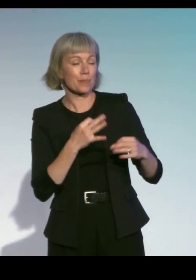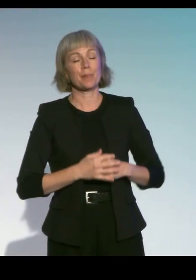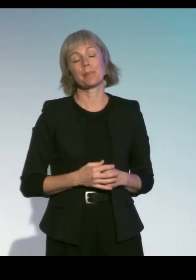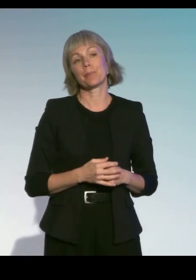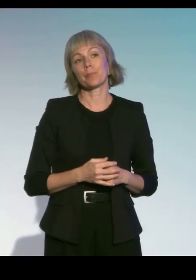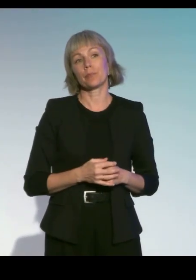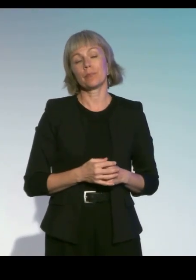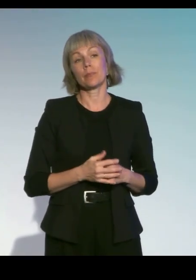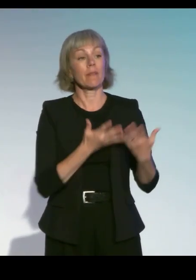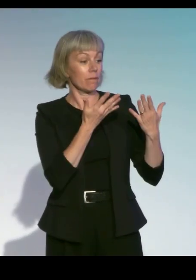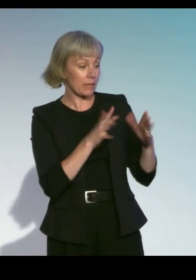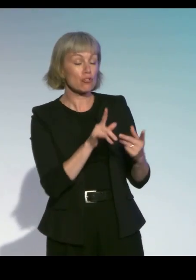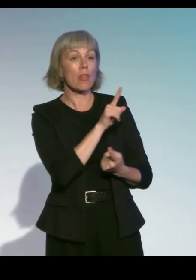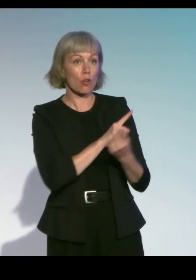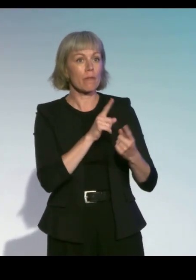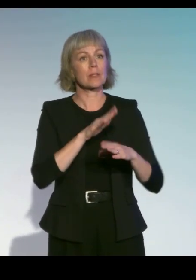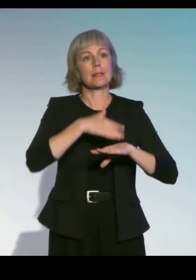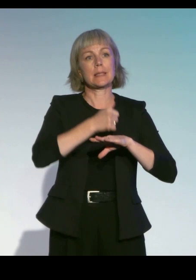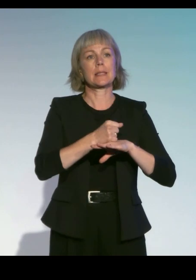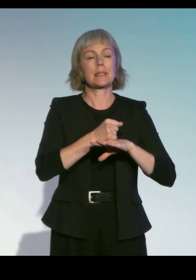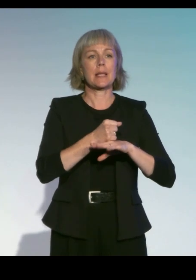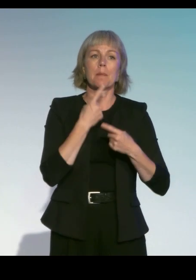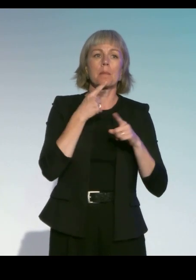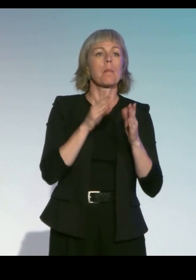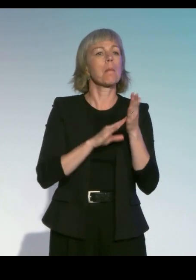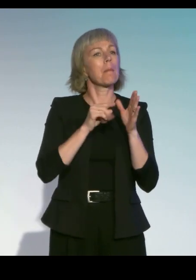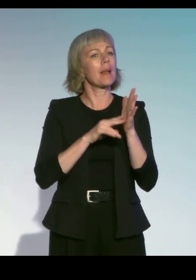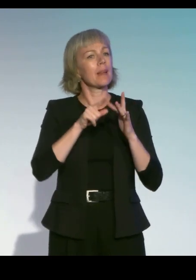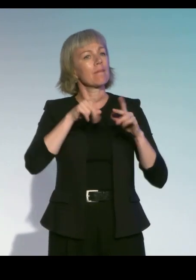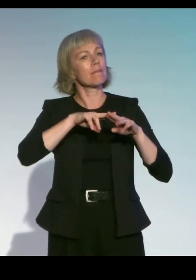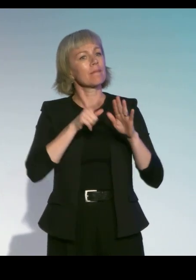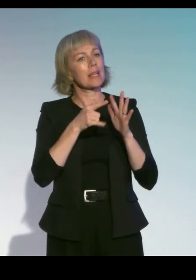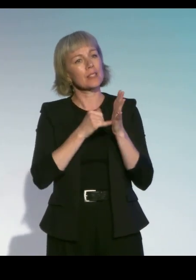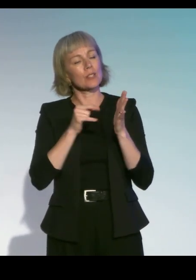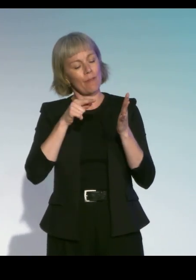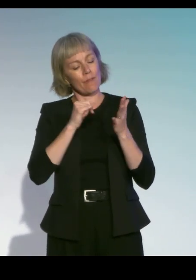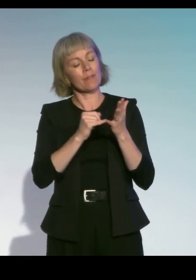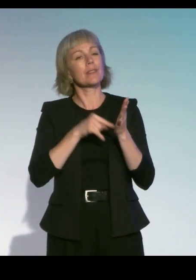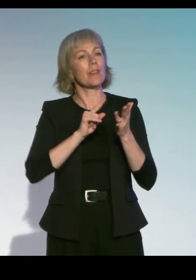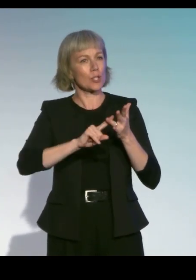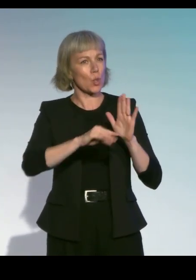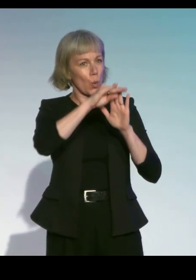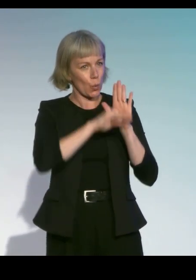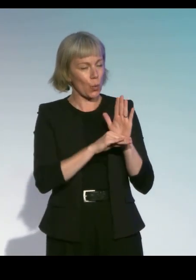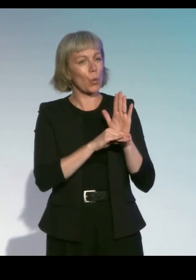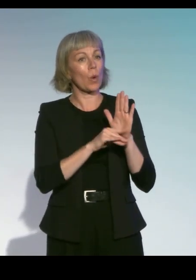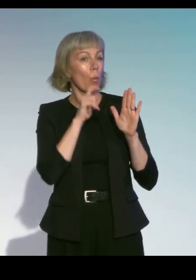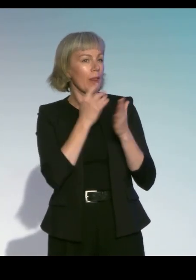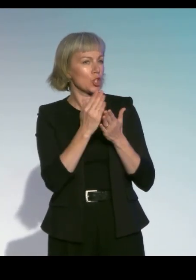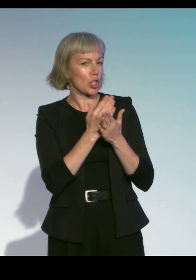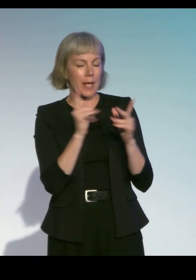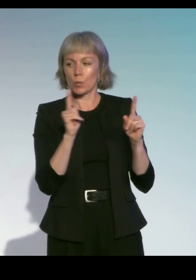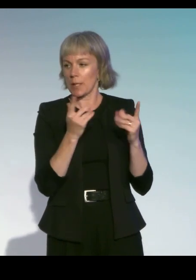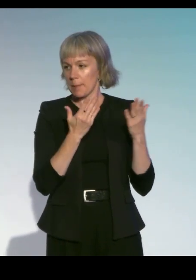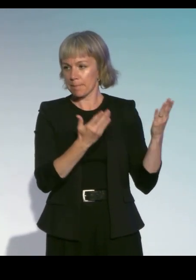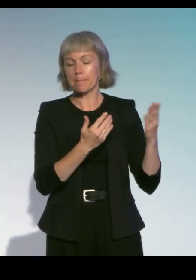So following the conference, we created this manifesto for sex-positive social media. That's one I want to share with you today. We use the term